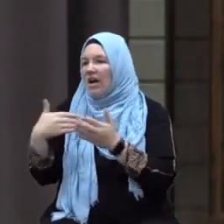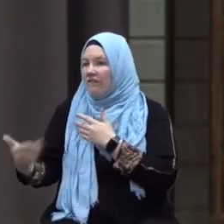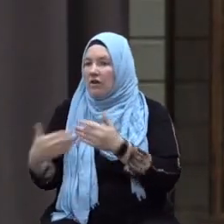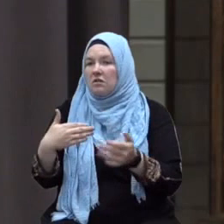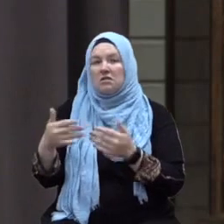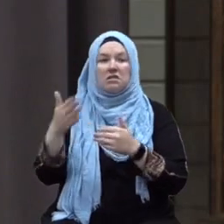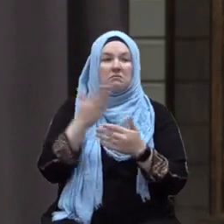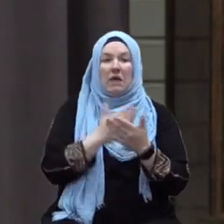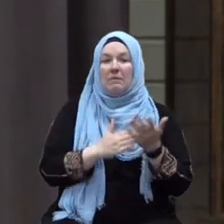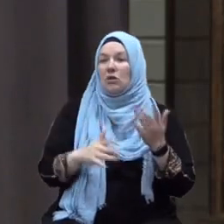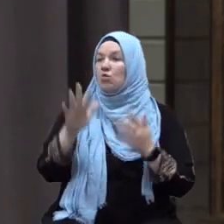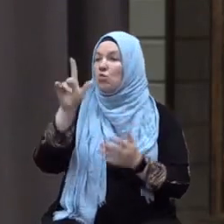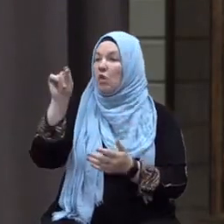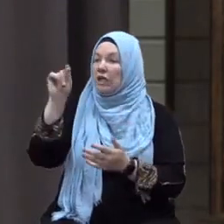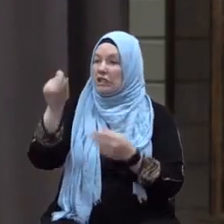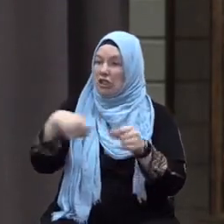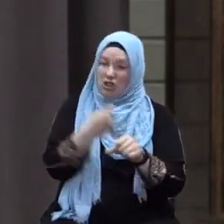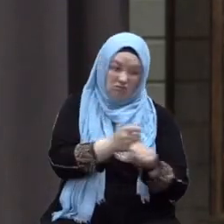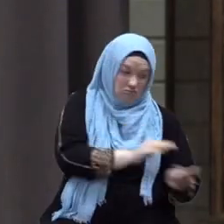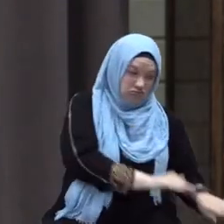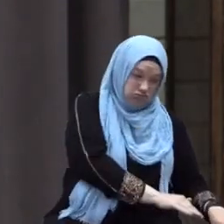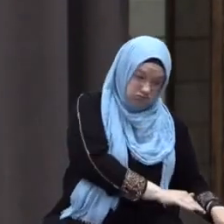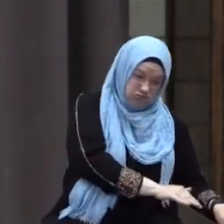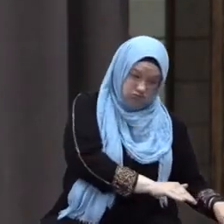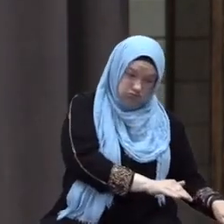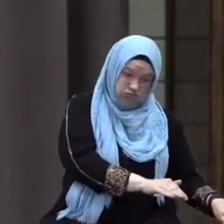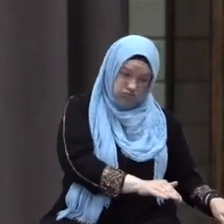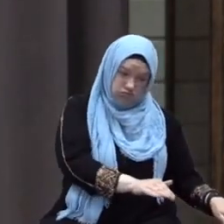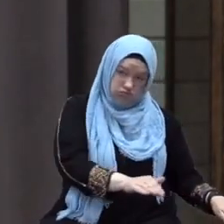20 years of their life, which is almost